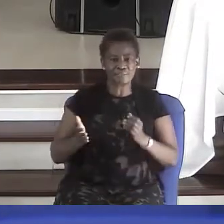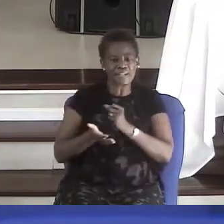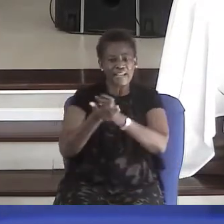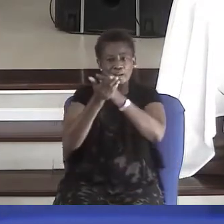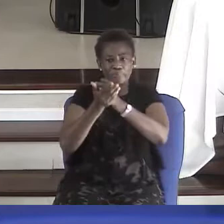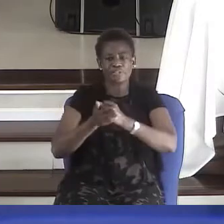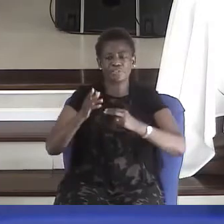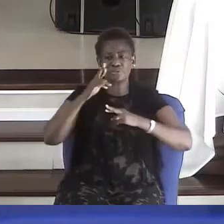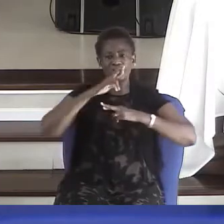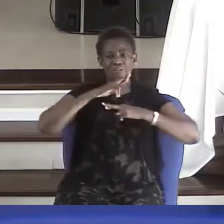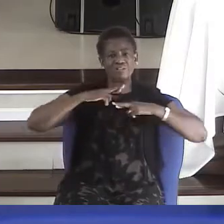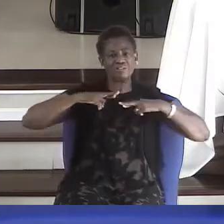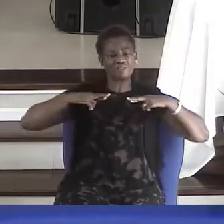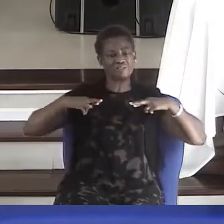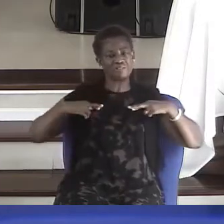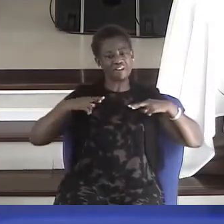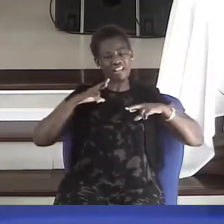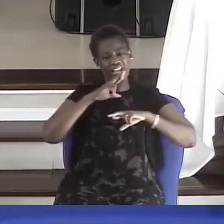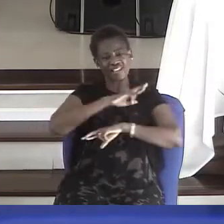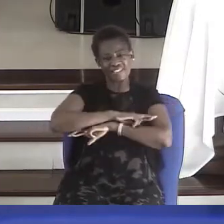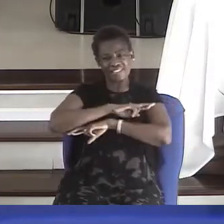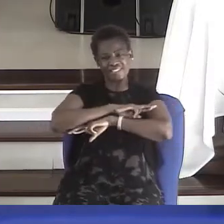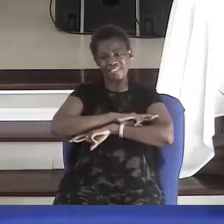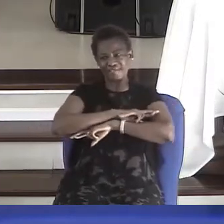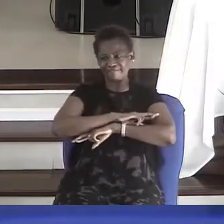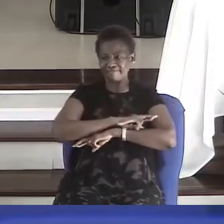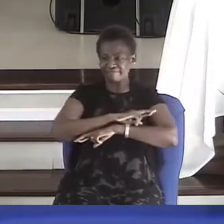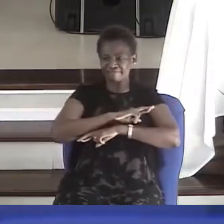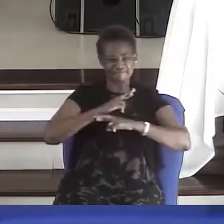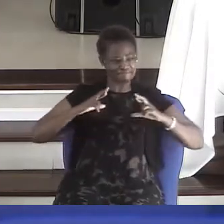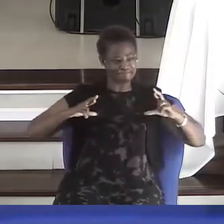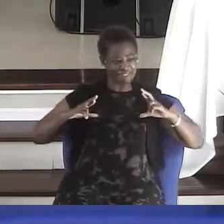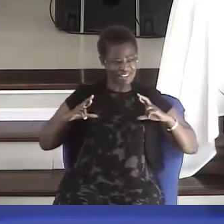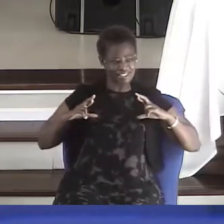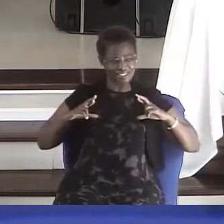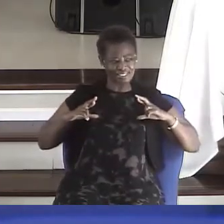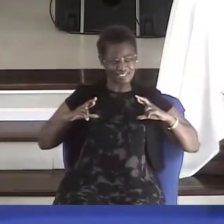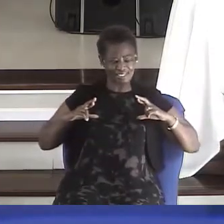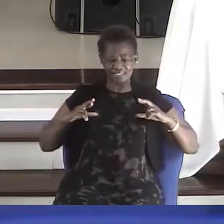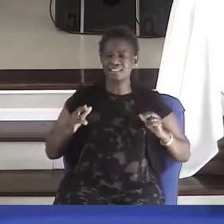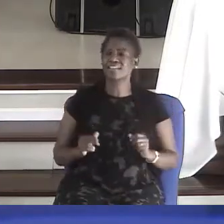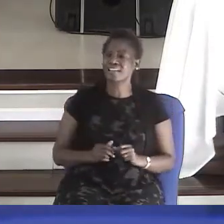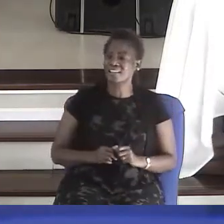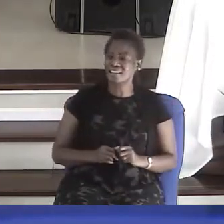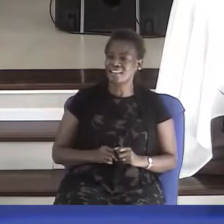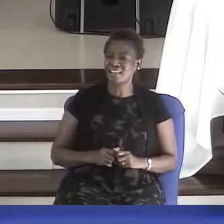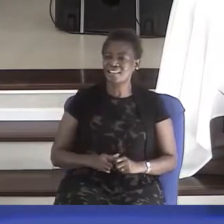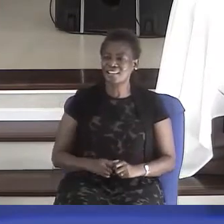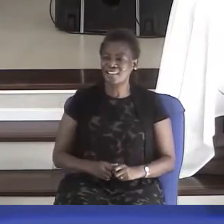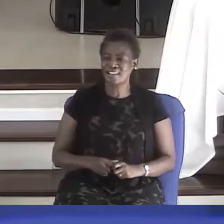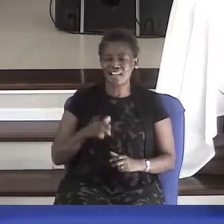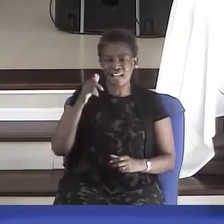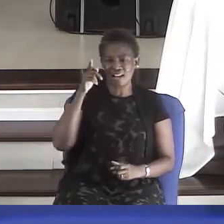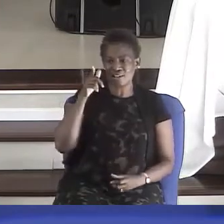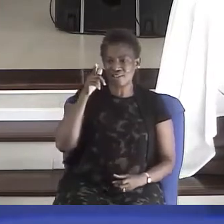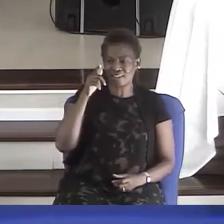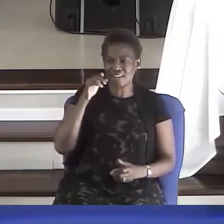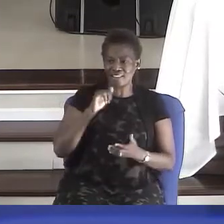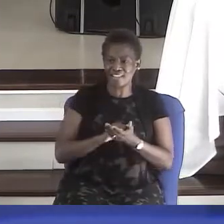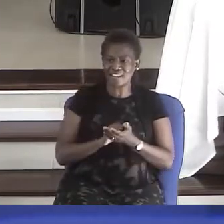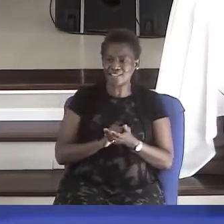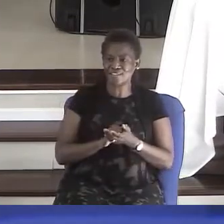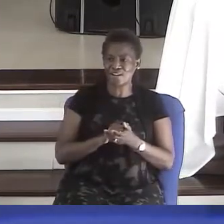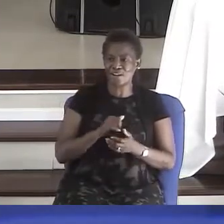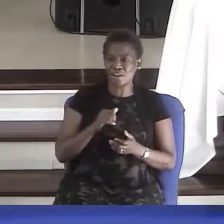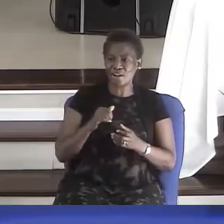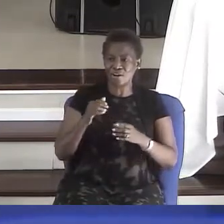and to see, have faith and to see the salvation of the Lord. Look at that in the King James Version. Holding forth